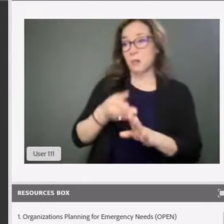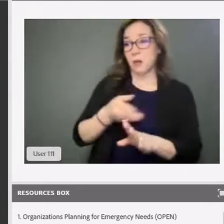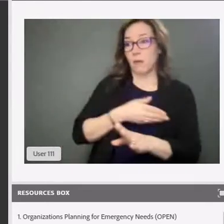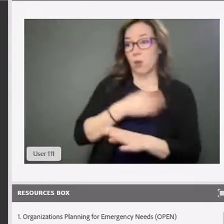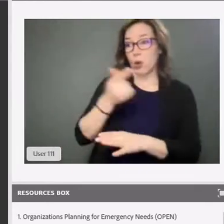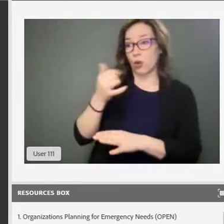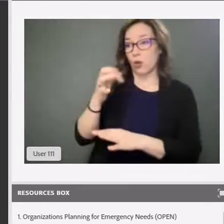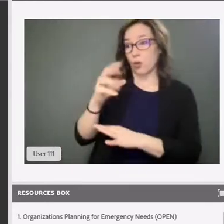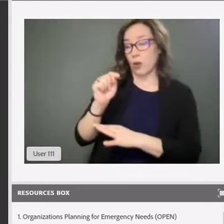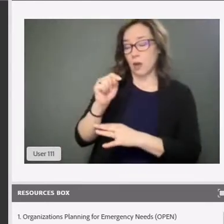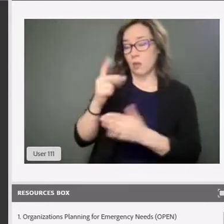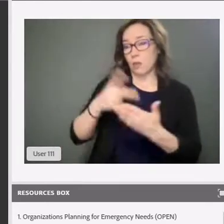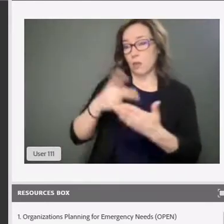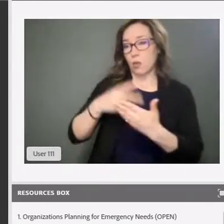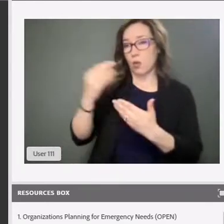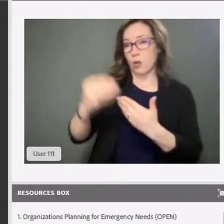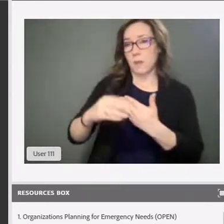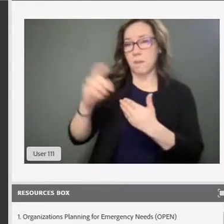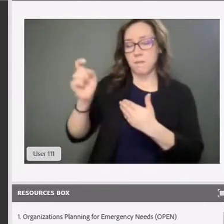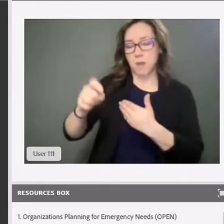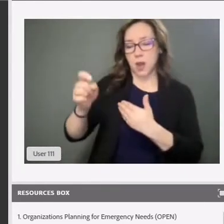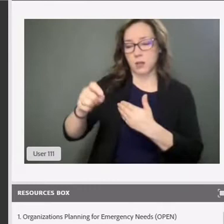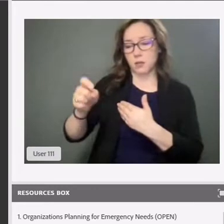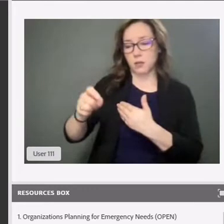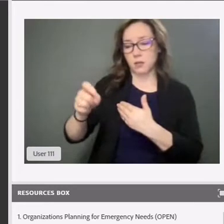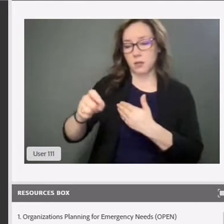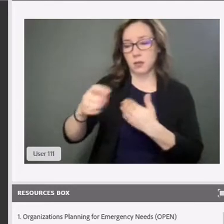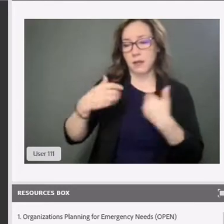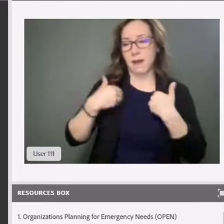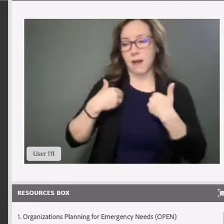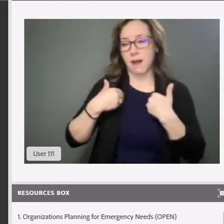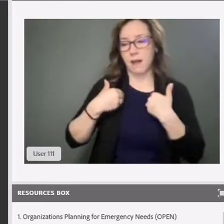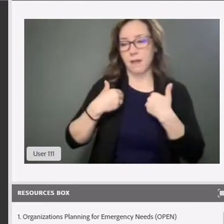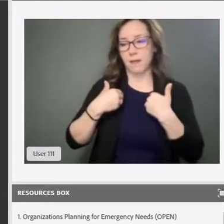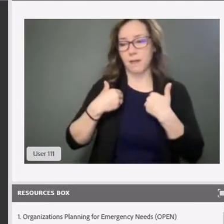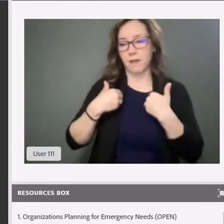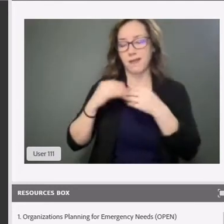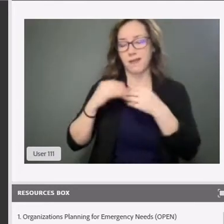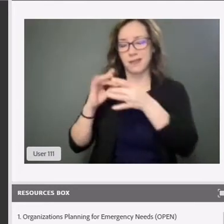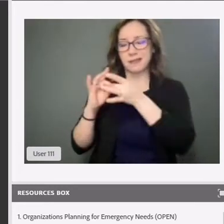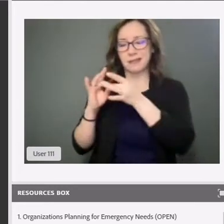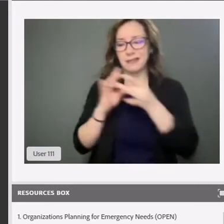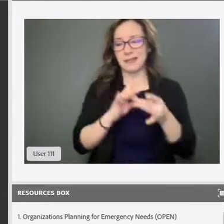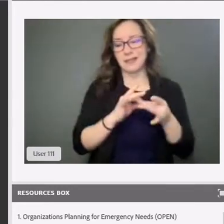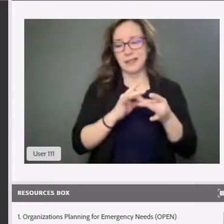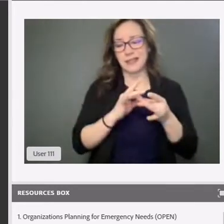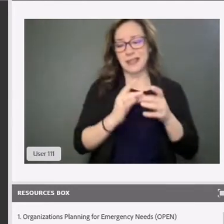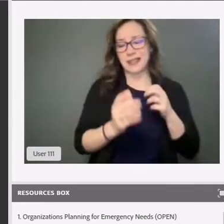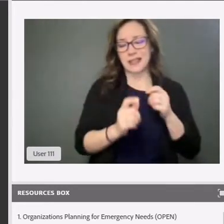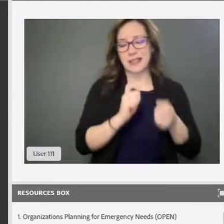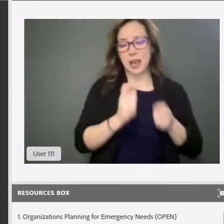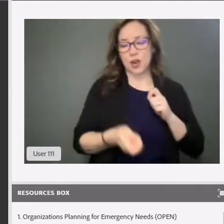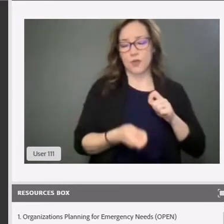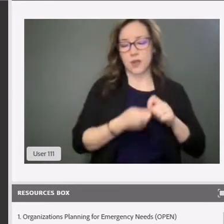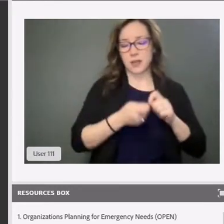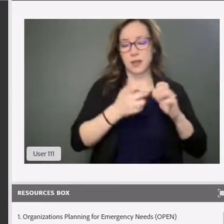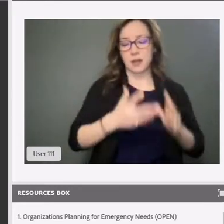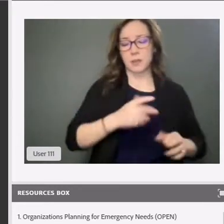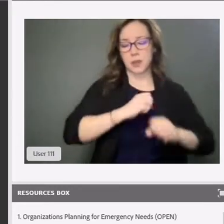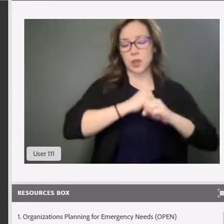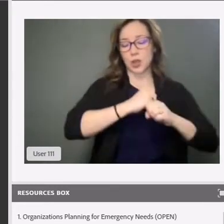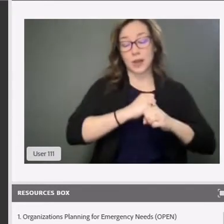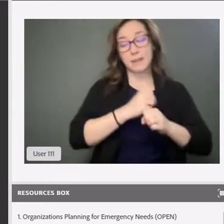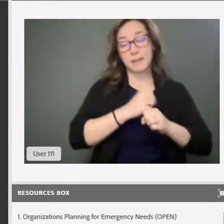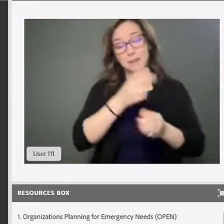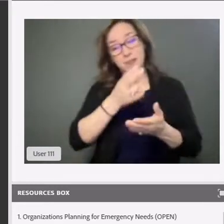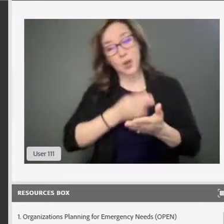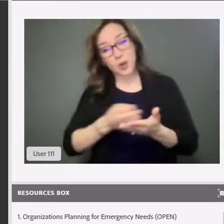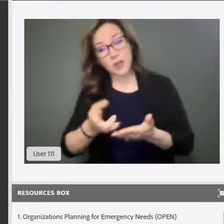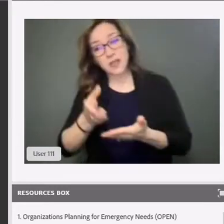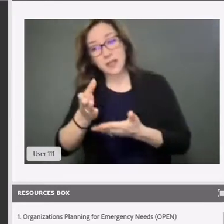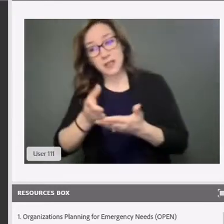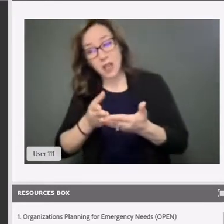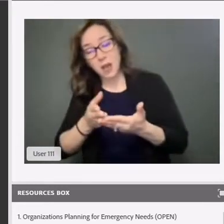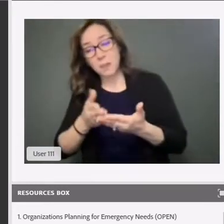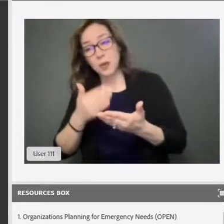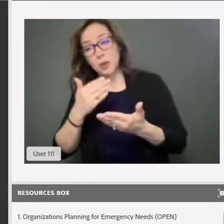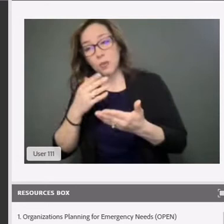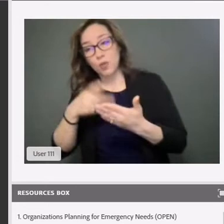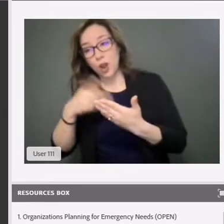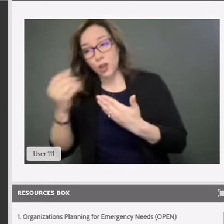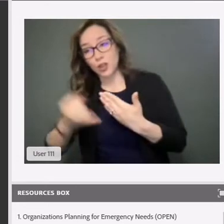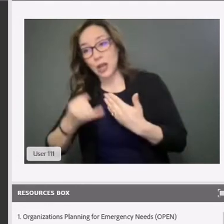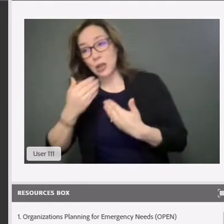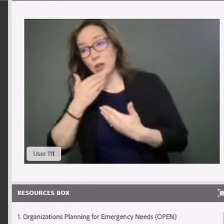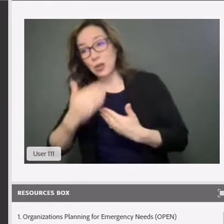programs, they do have to have a nexus to terrorism security. And I'm going to be honest, there are some projects that are great ideas that